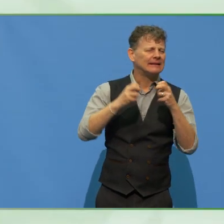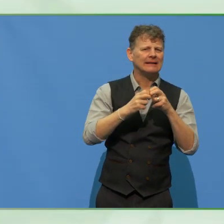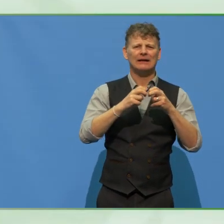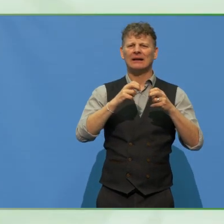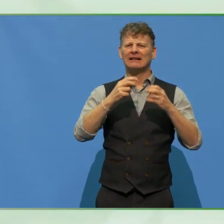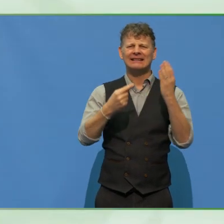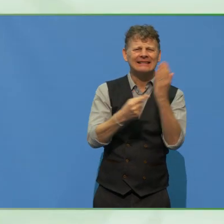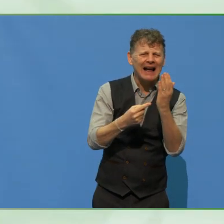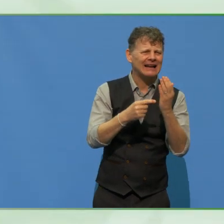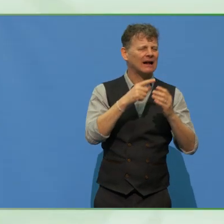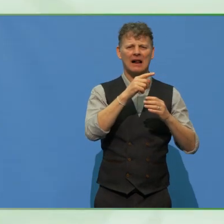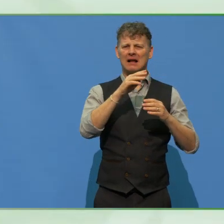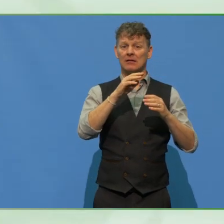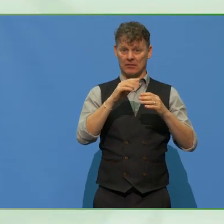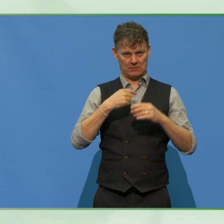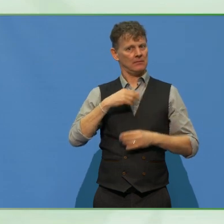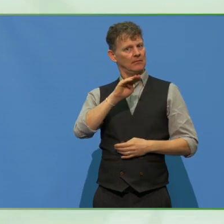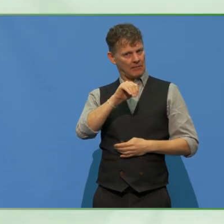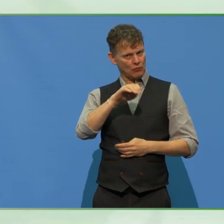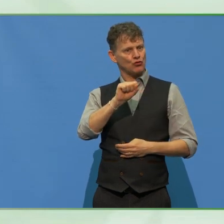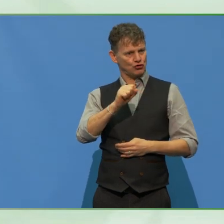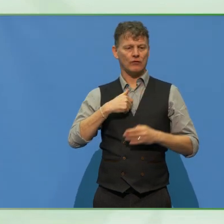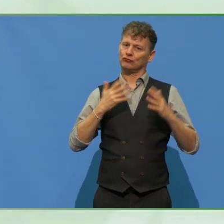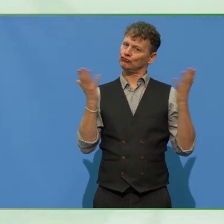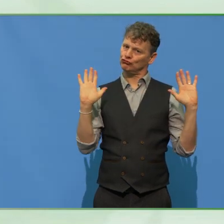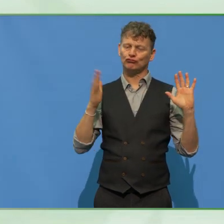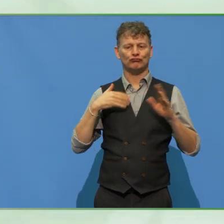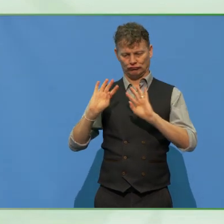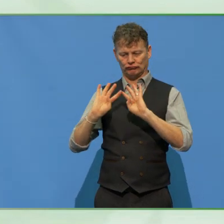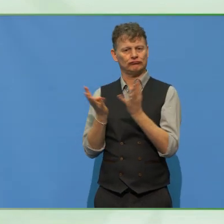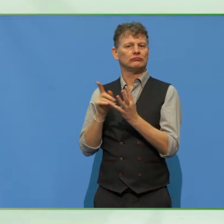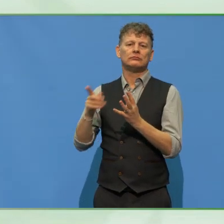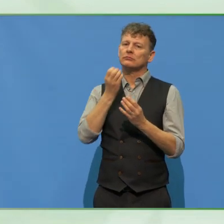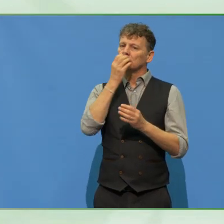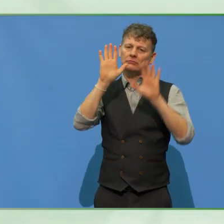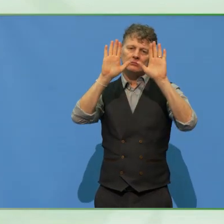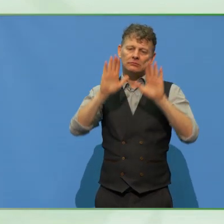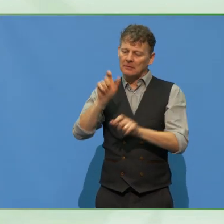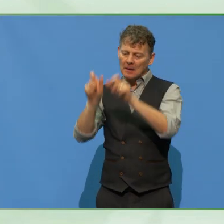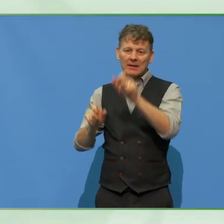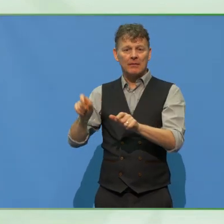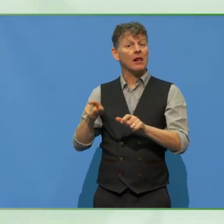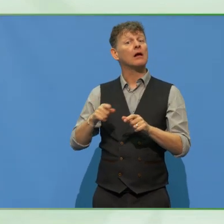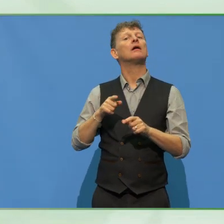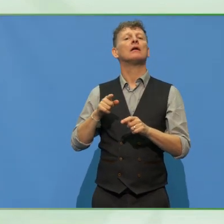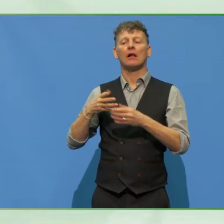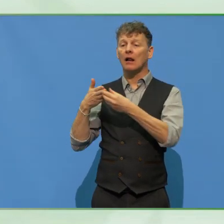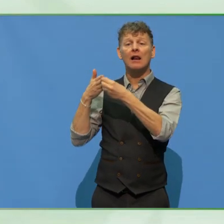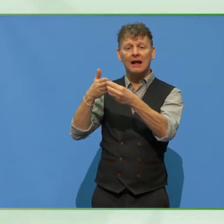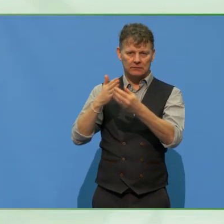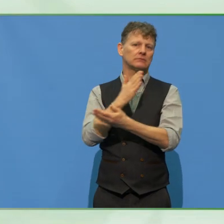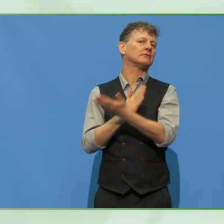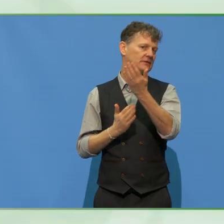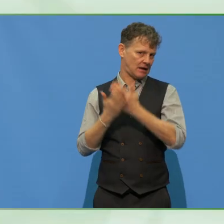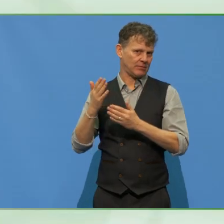It is staffed by the most amazing humans. It is led by a disabled team. And